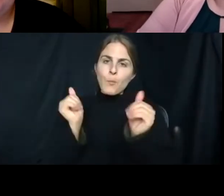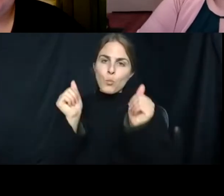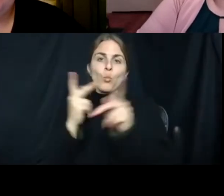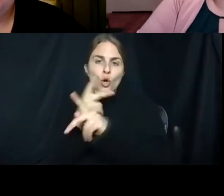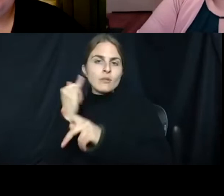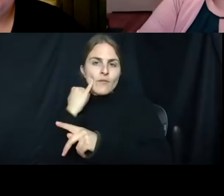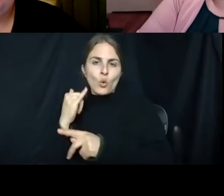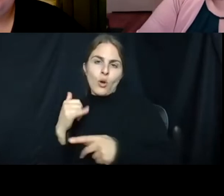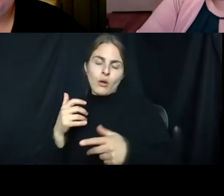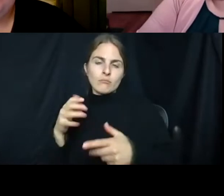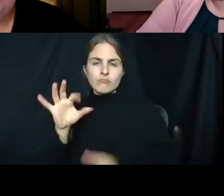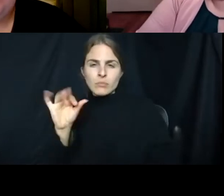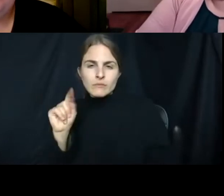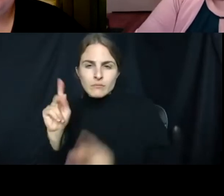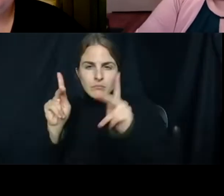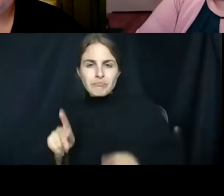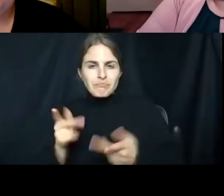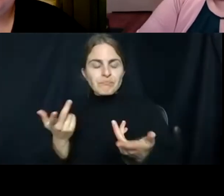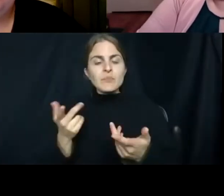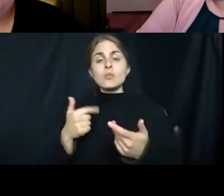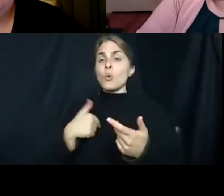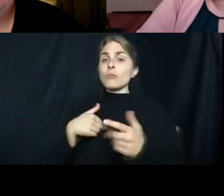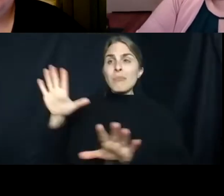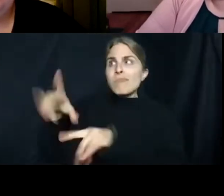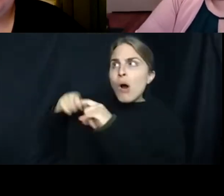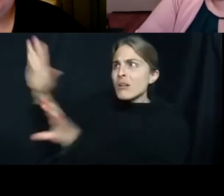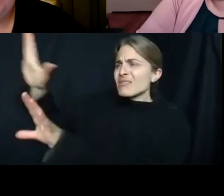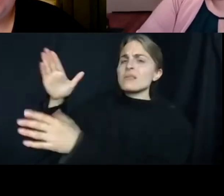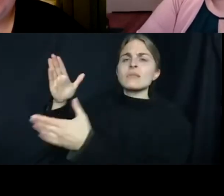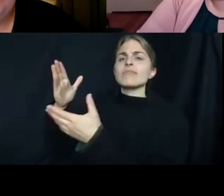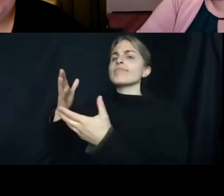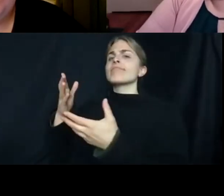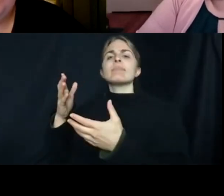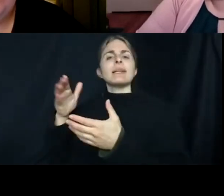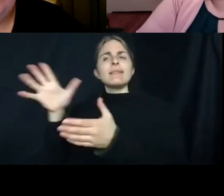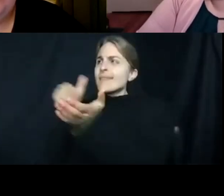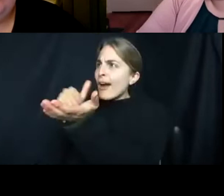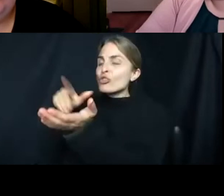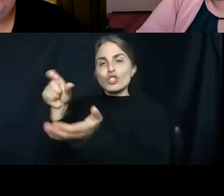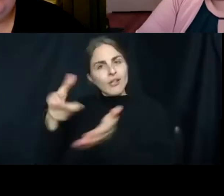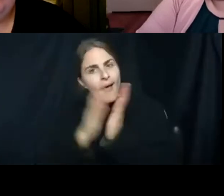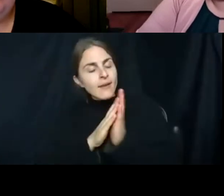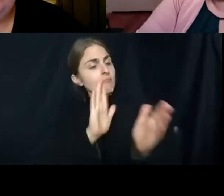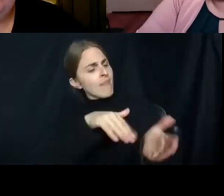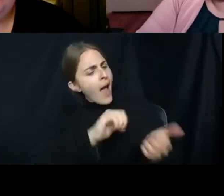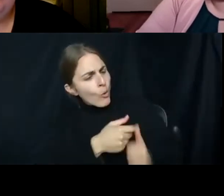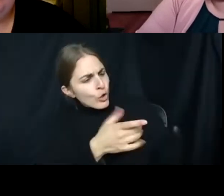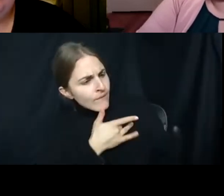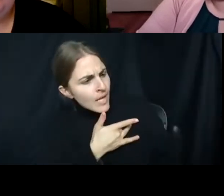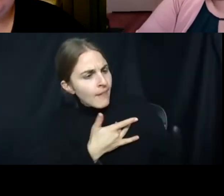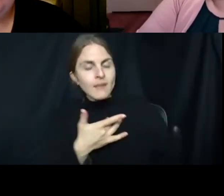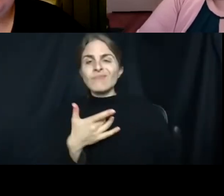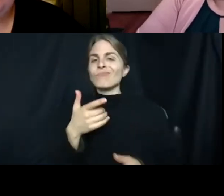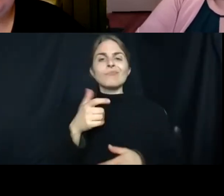it's pausing to really ask more questions about what somebody's experiencing. How are they feeling? Rather than assuming how they're feeling, or rather